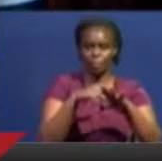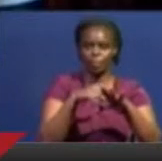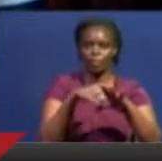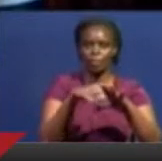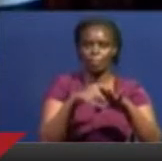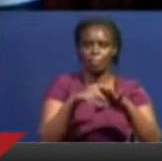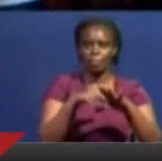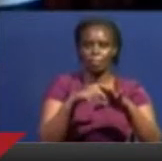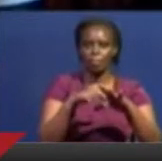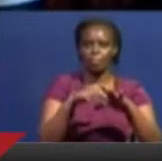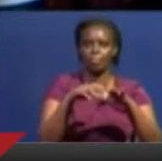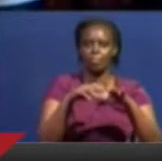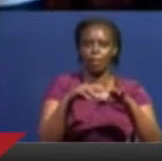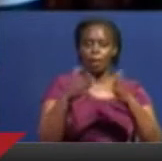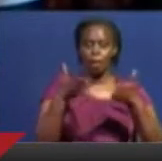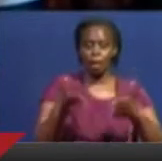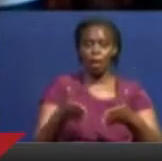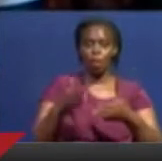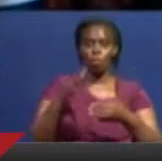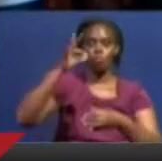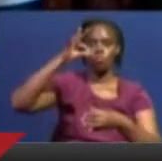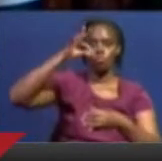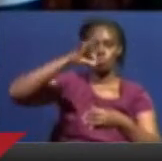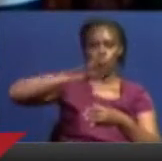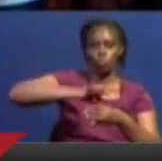members who have logged in now vote.